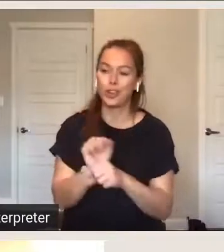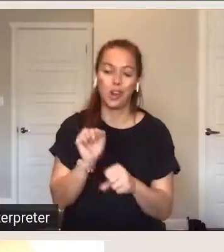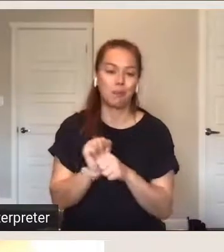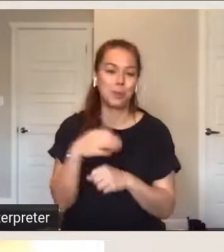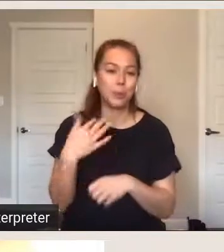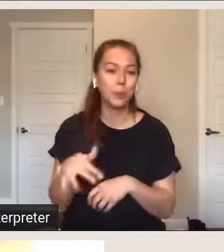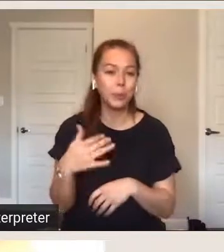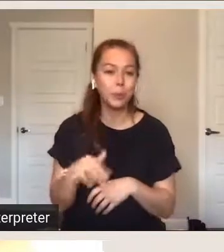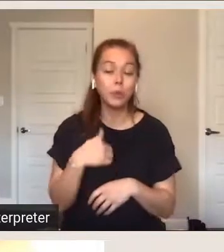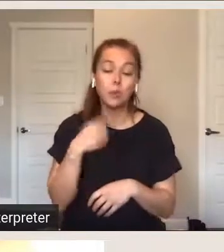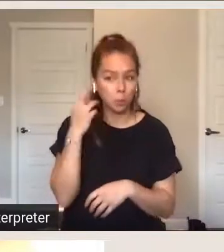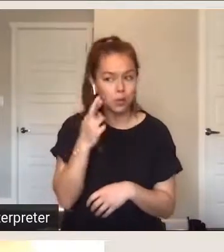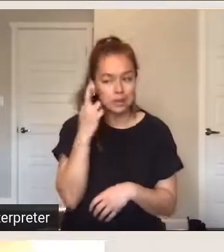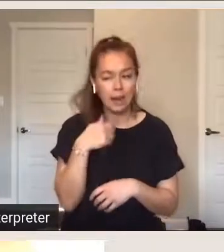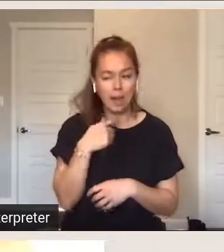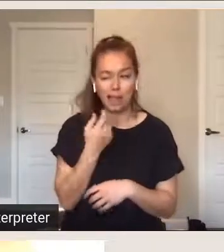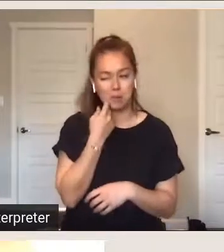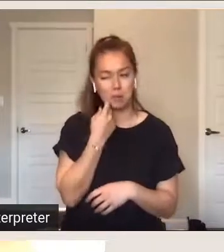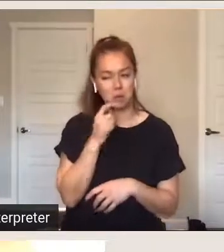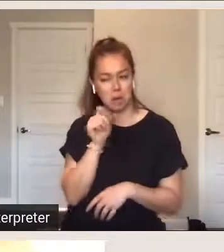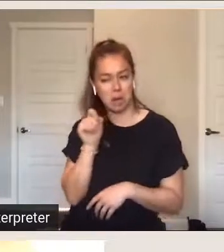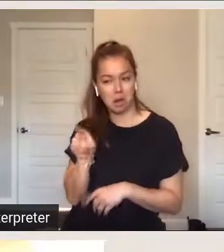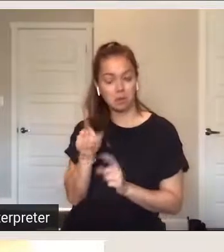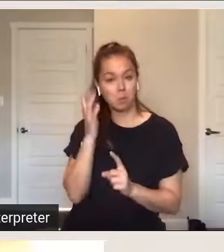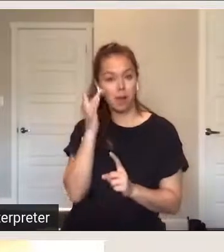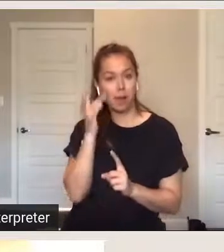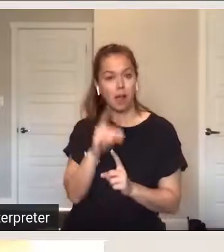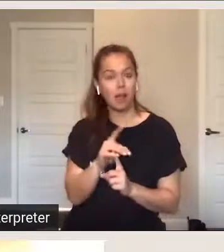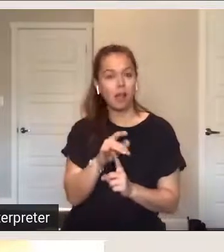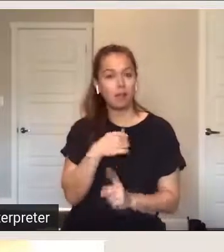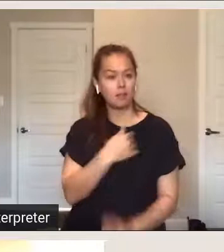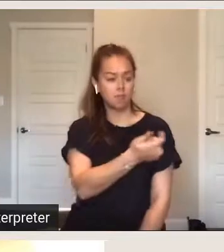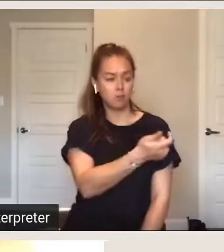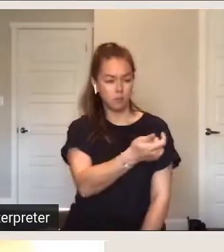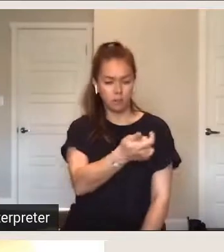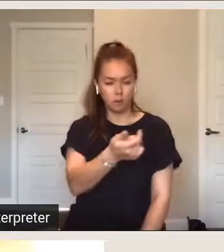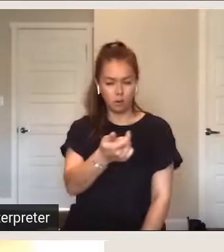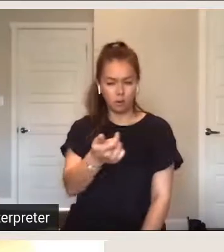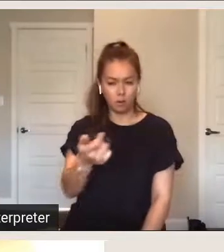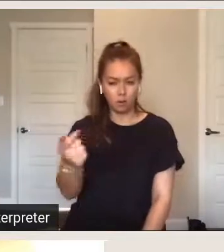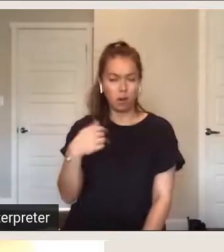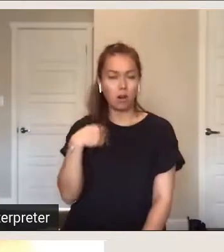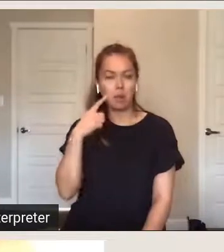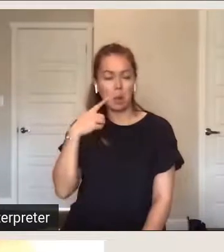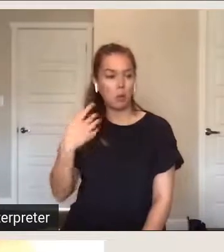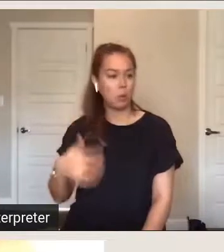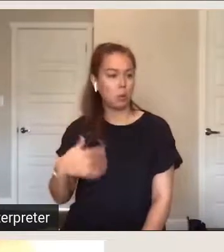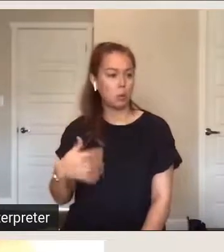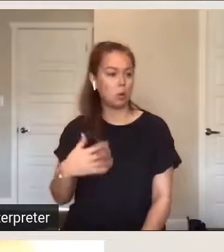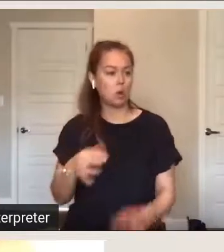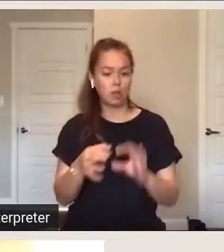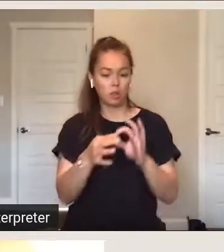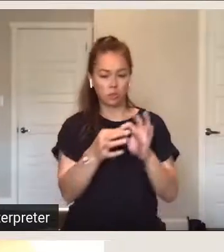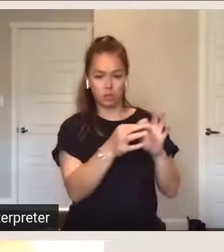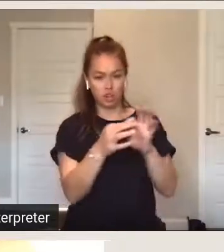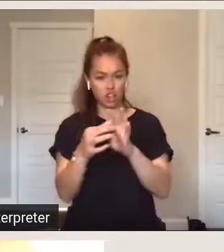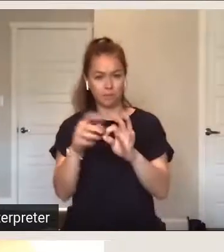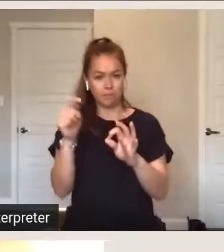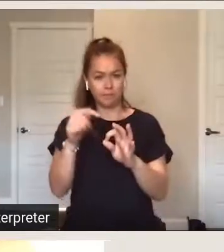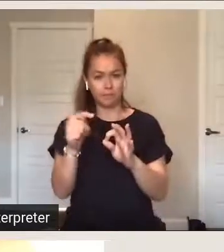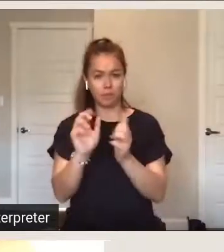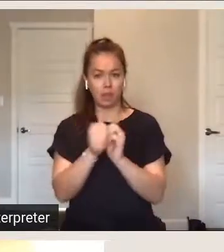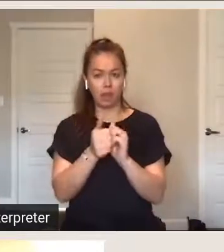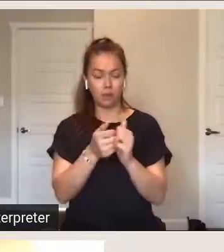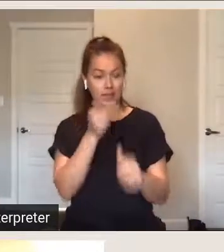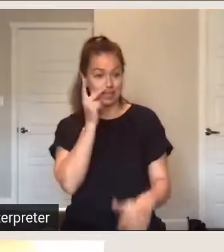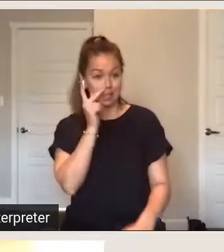because I was just so amazed by the way that you held the relationships, and not just between, I felt the way you were working